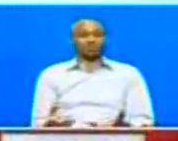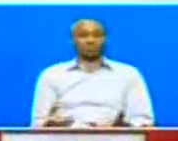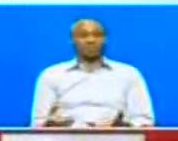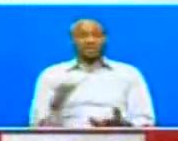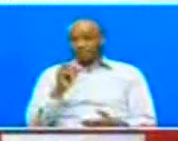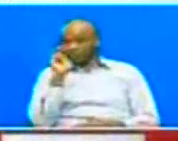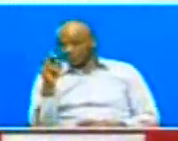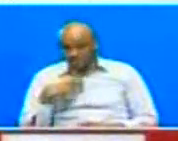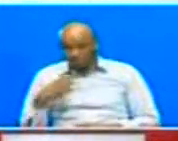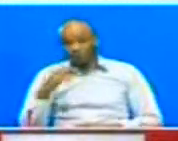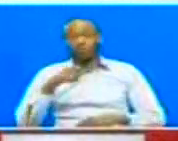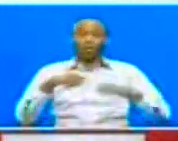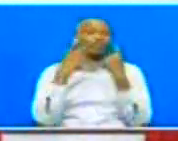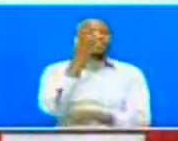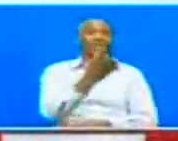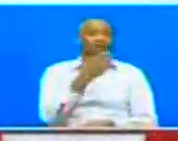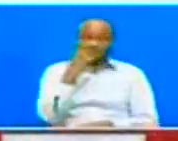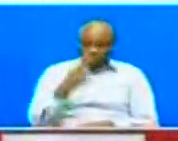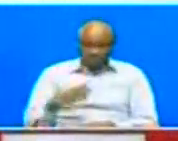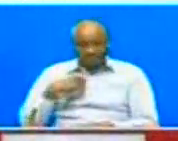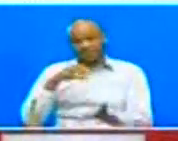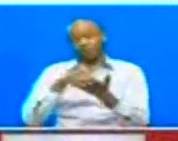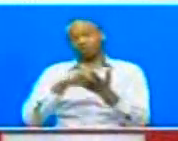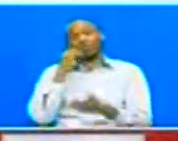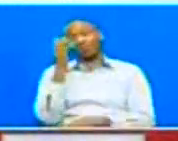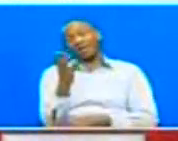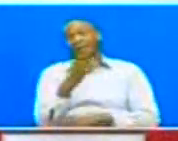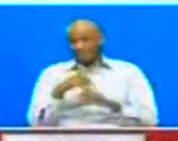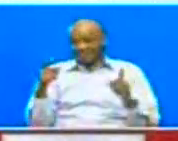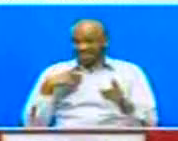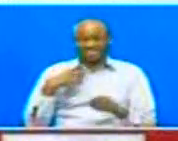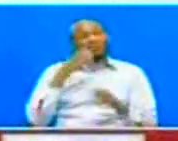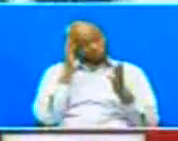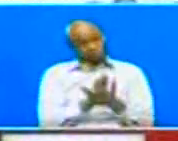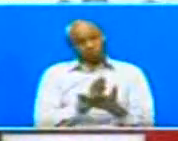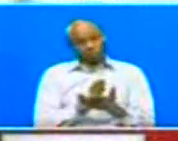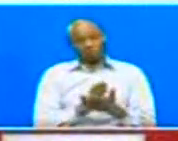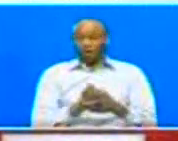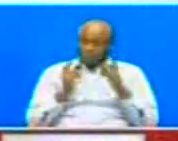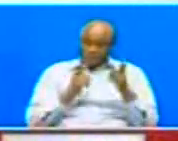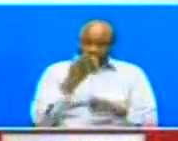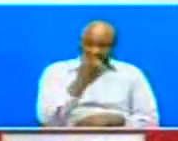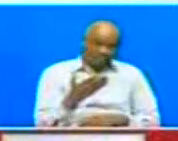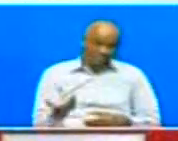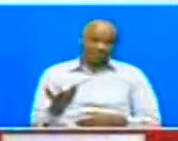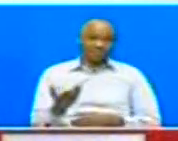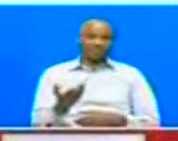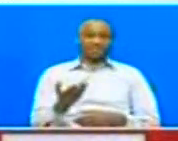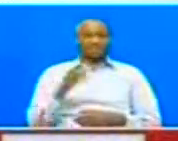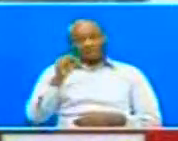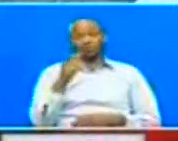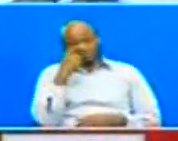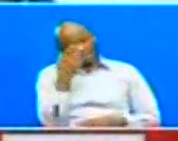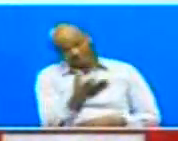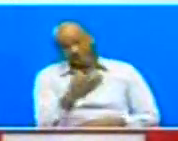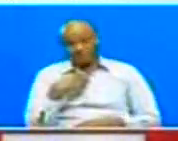we look at people fleeing conflict because of a situation back home, which sometimes is obvious. Mm-hmm. I mean, the war in recently the war in South